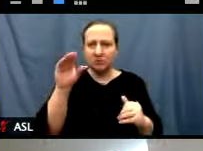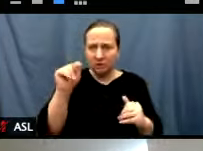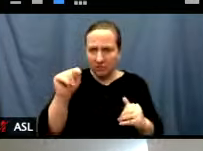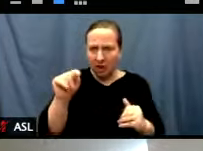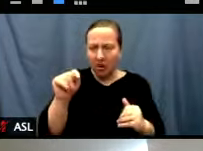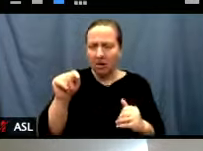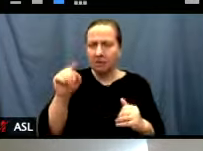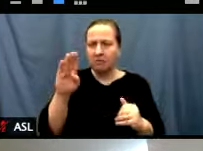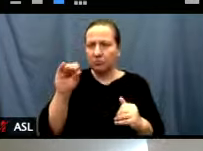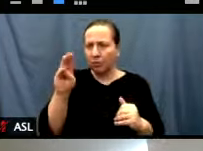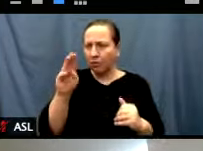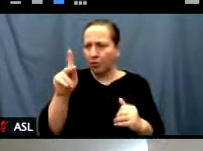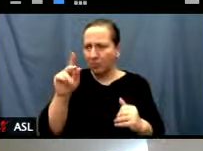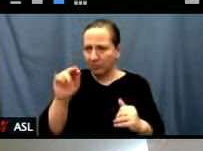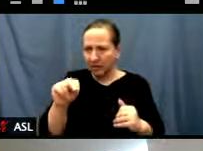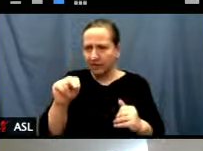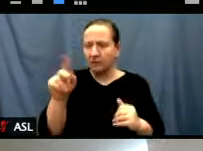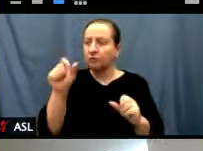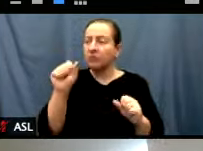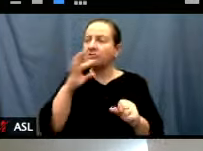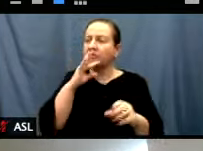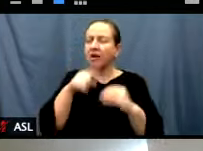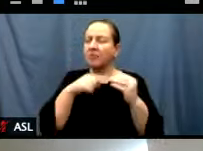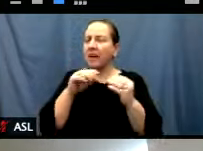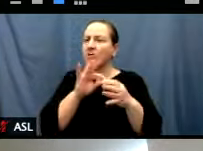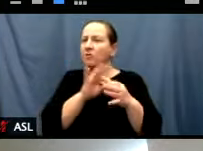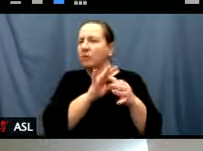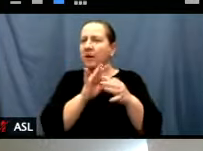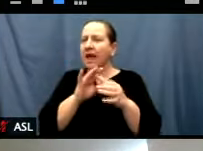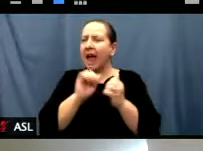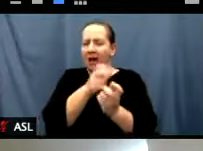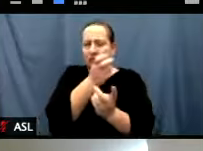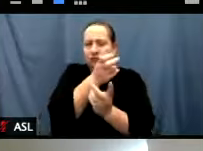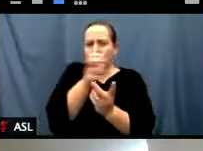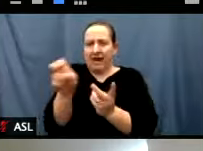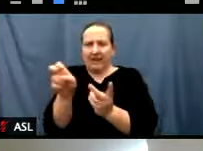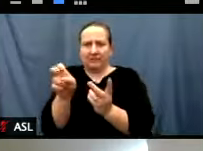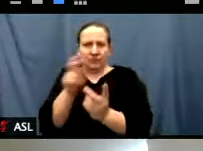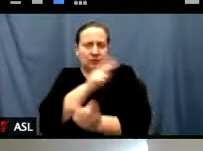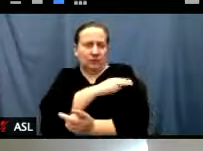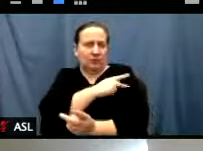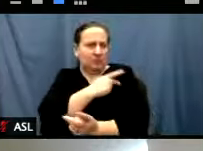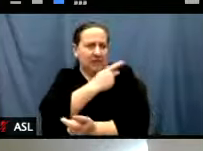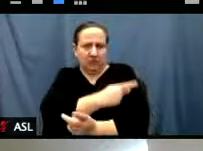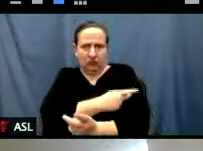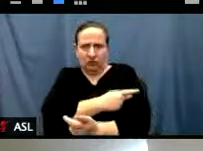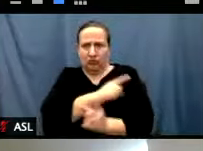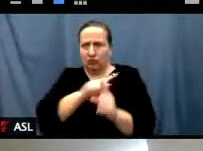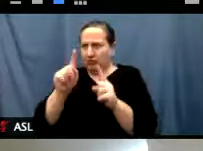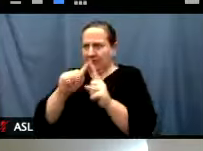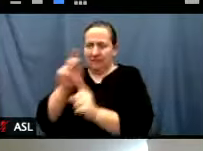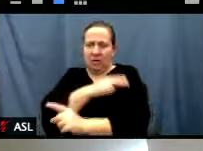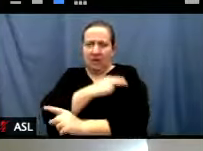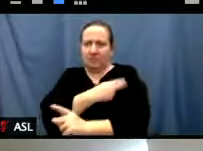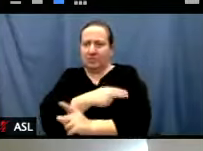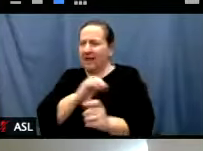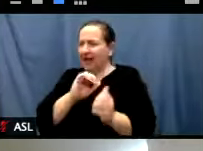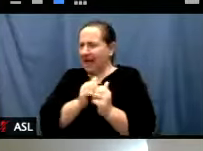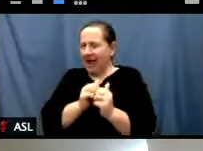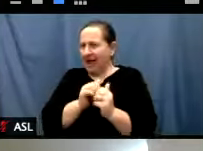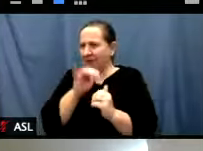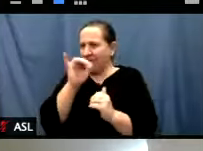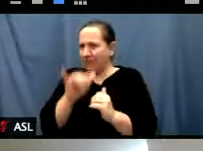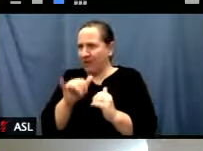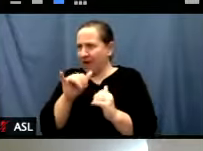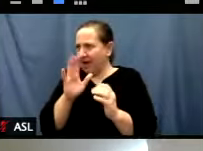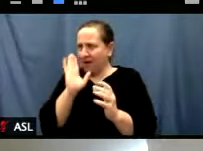this coordinating of transferring patients, how that, just sort of the mechanics of how that is